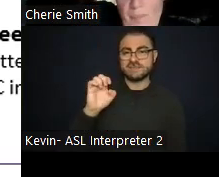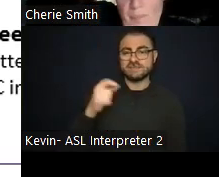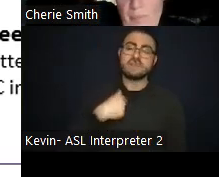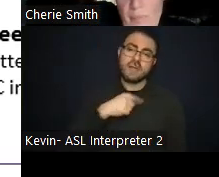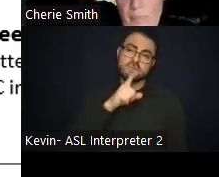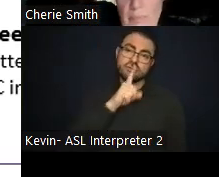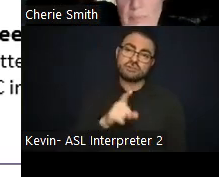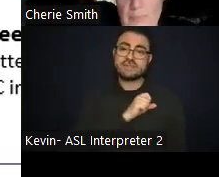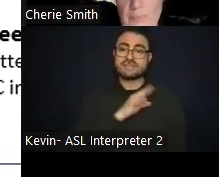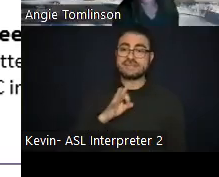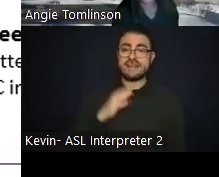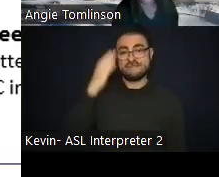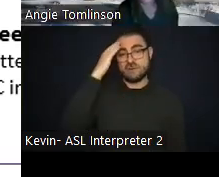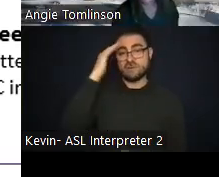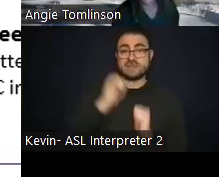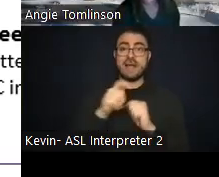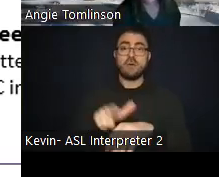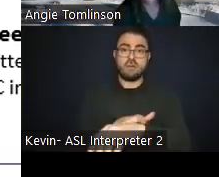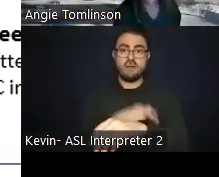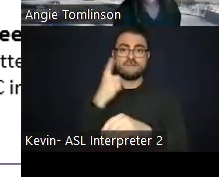it takes to get something on the council's agenda.